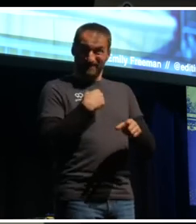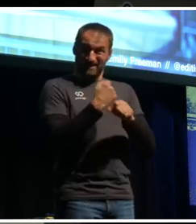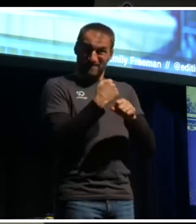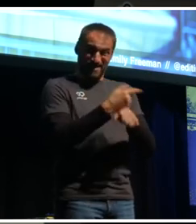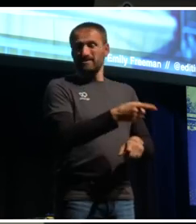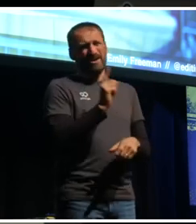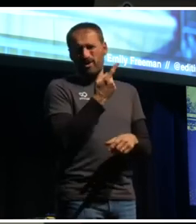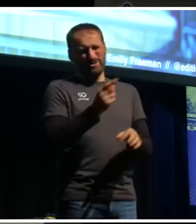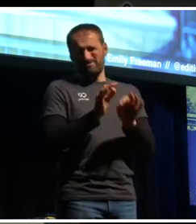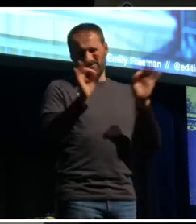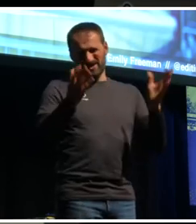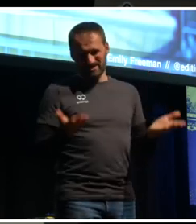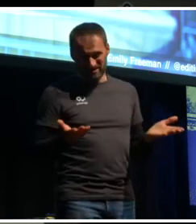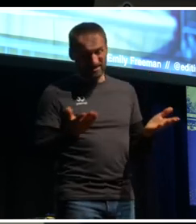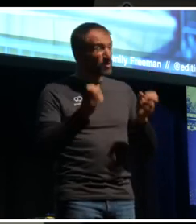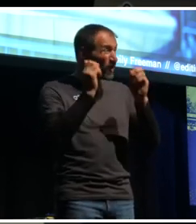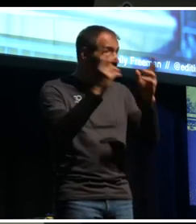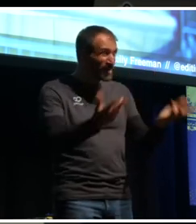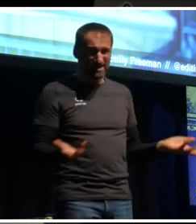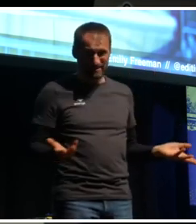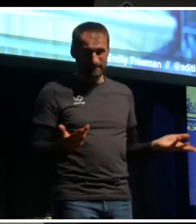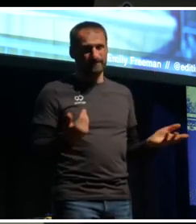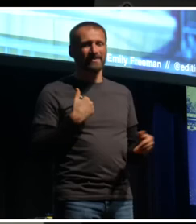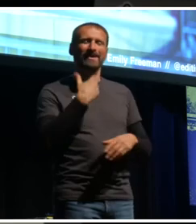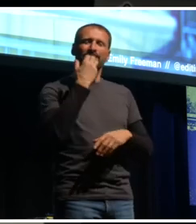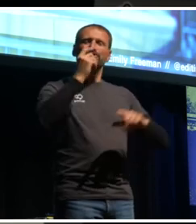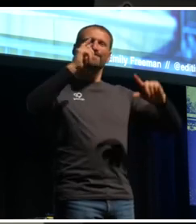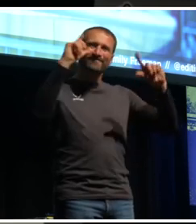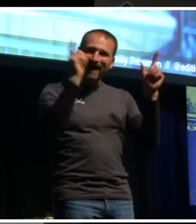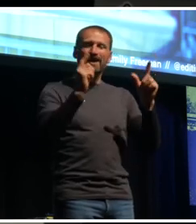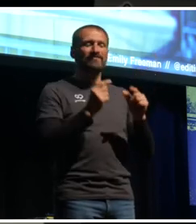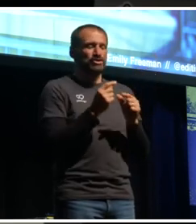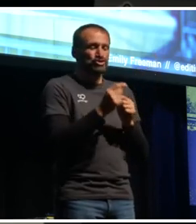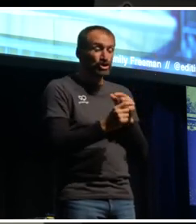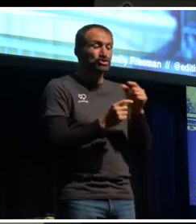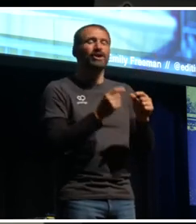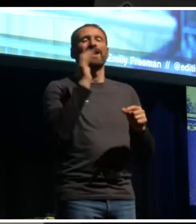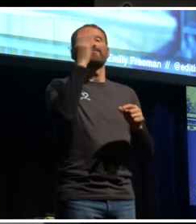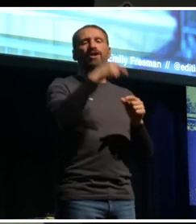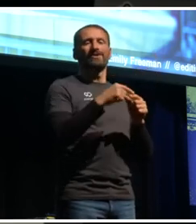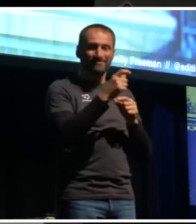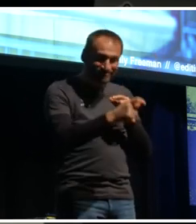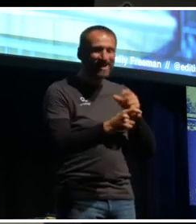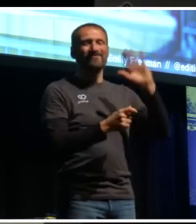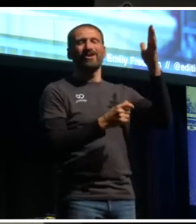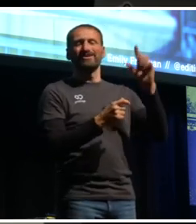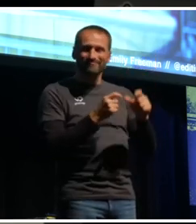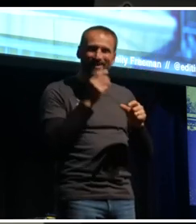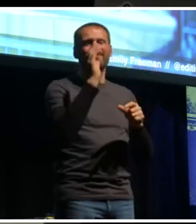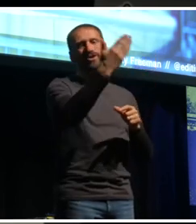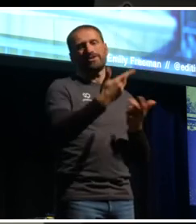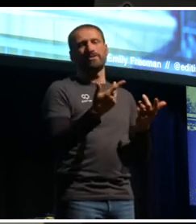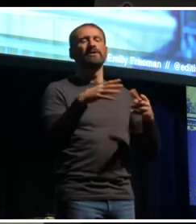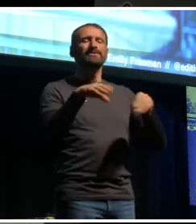okay. I want to celebrate incremental successes. Take breaks and keep going. And most